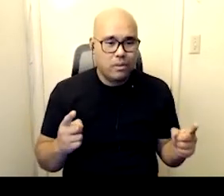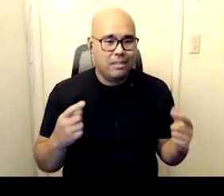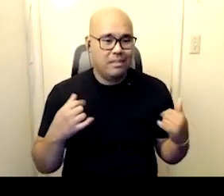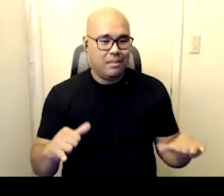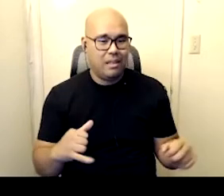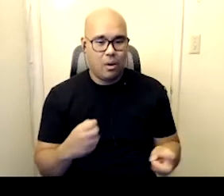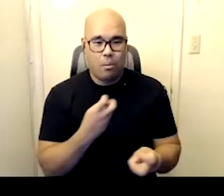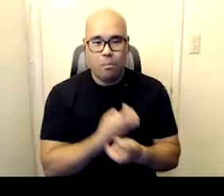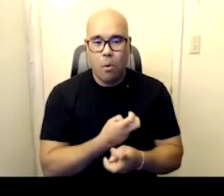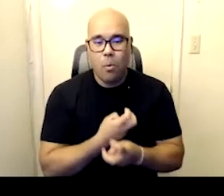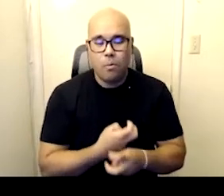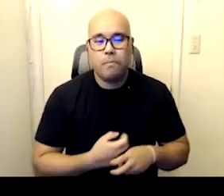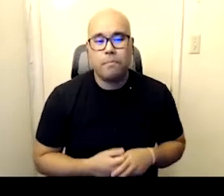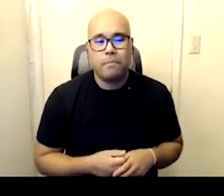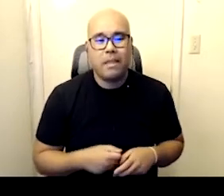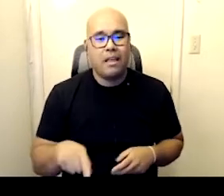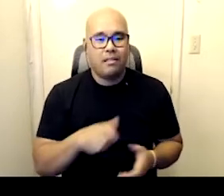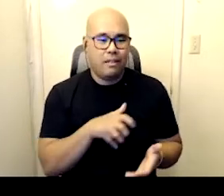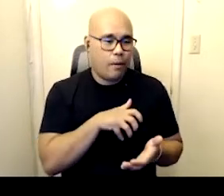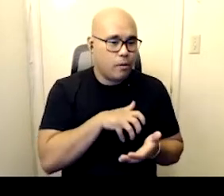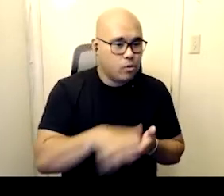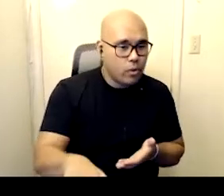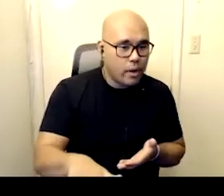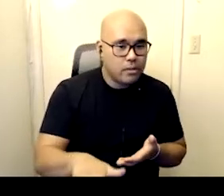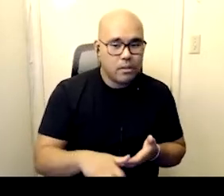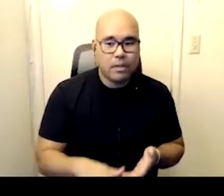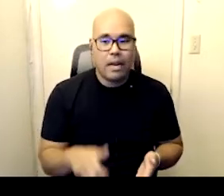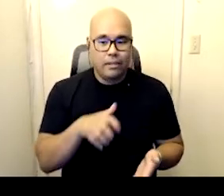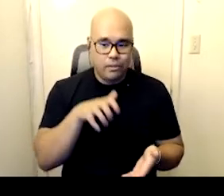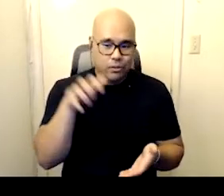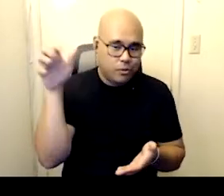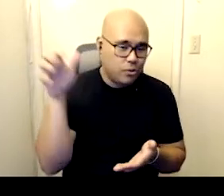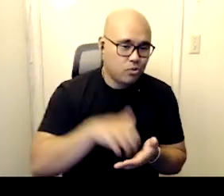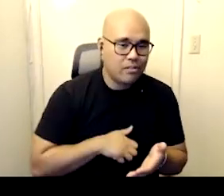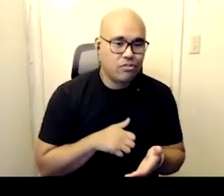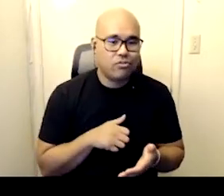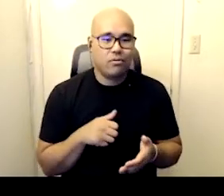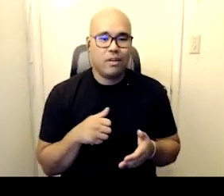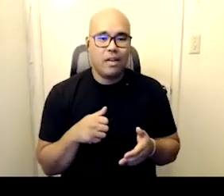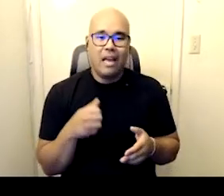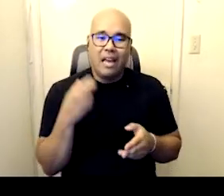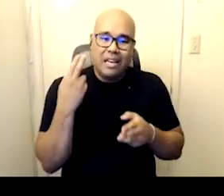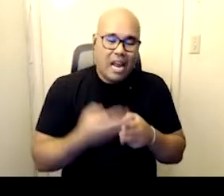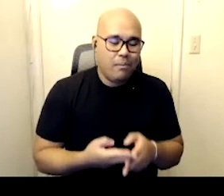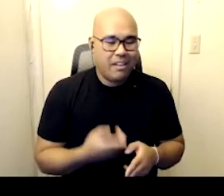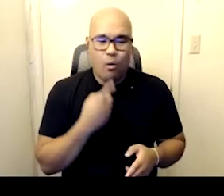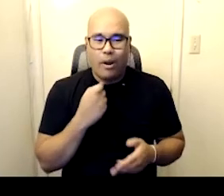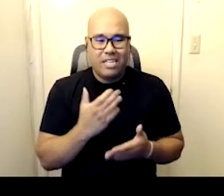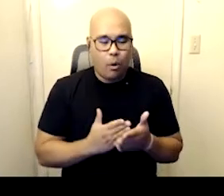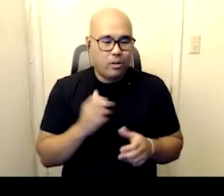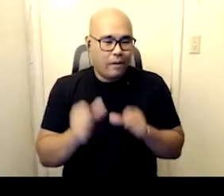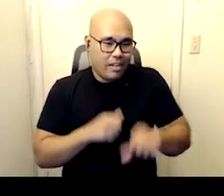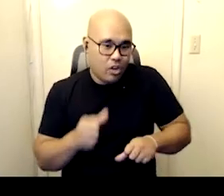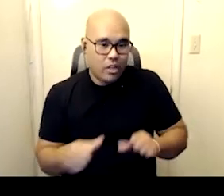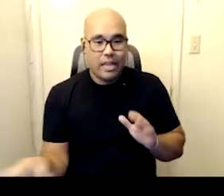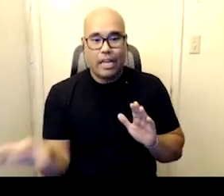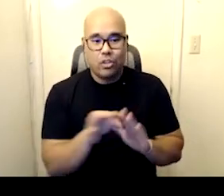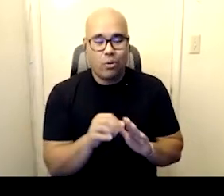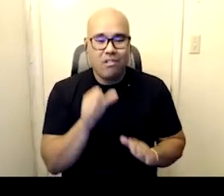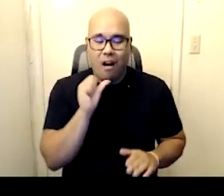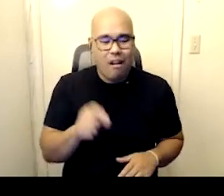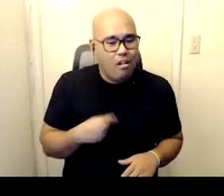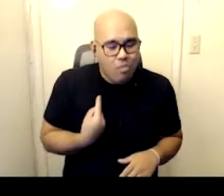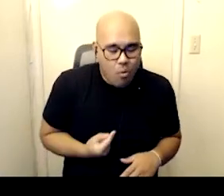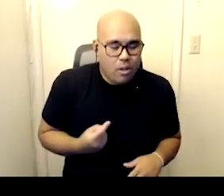bone. They scratched and scratched, naming the reddest parts of each other. They chose the unloneliest